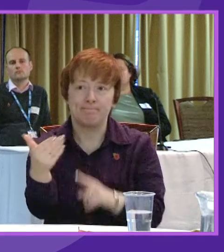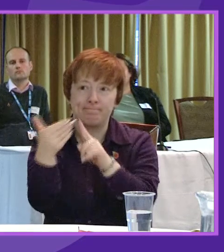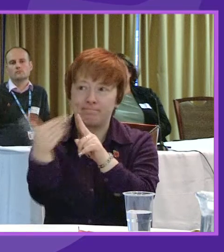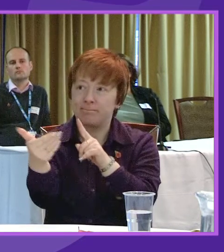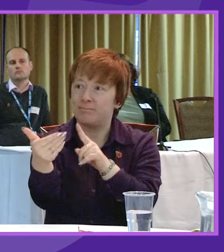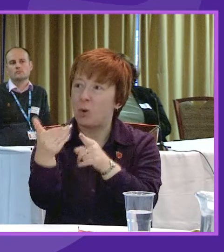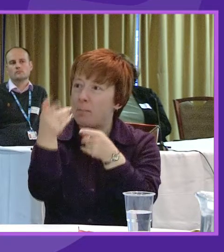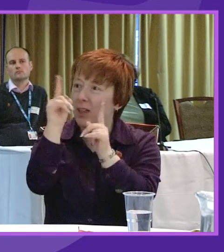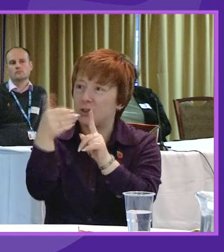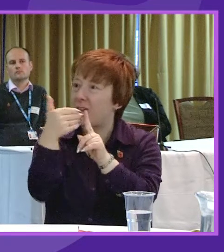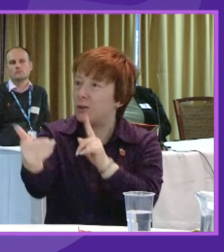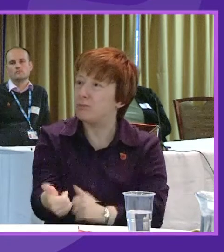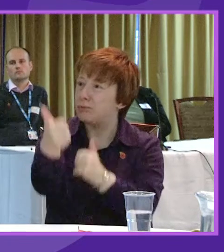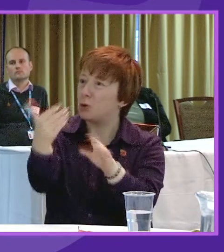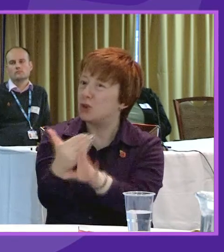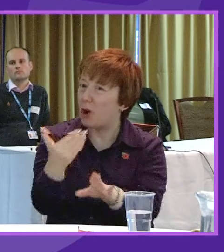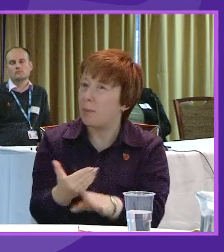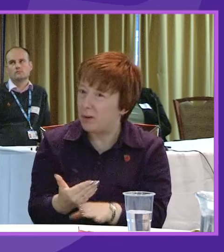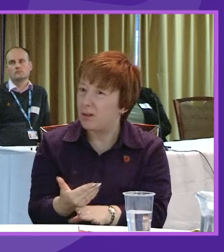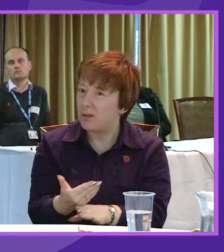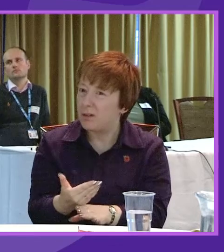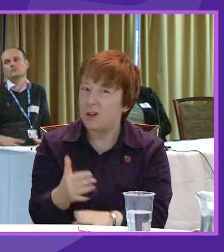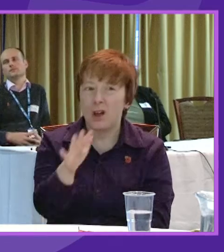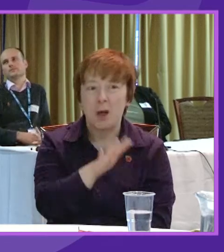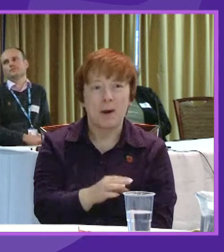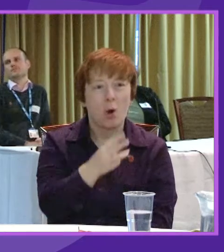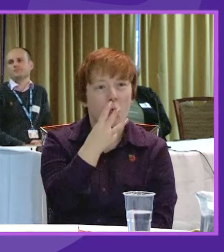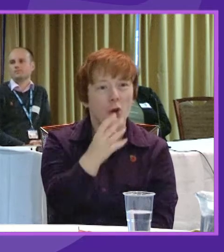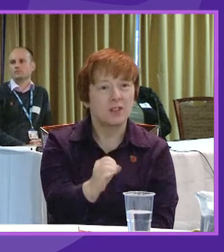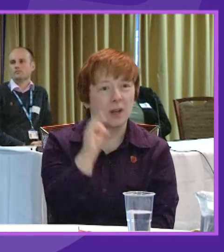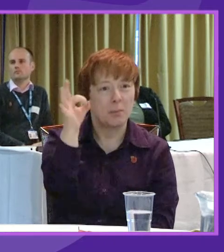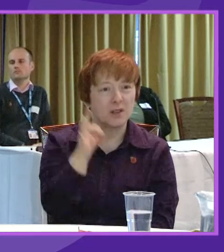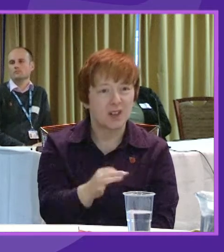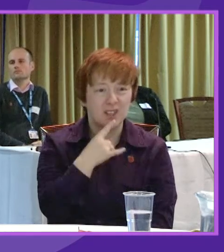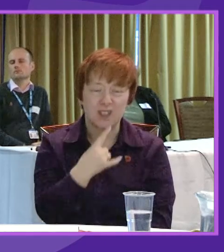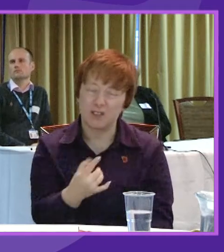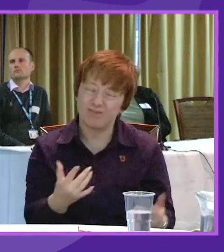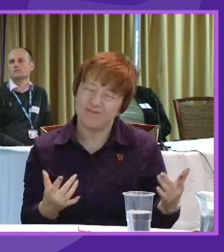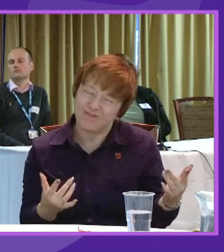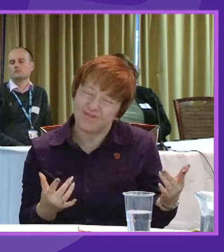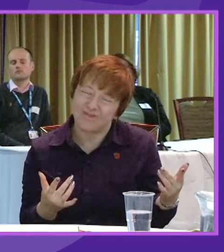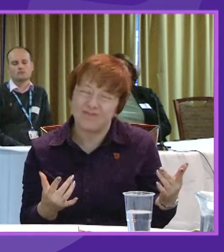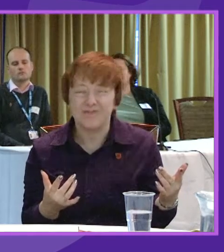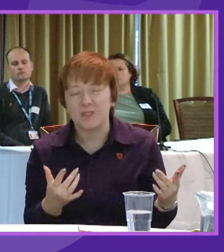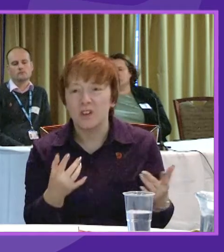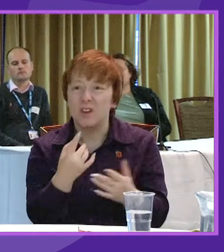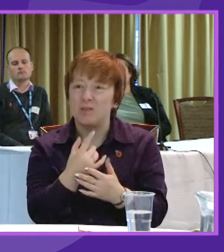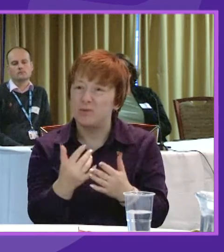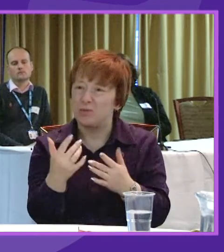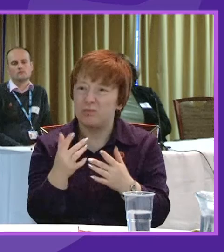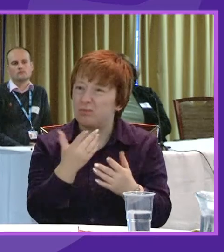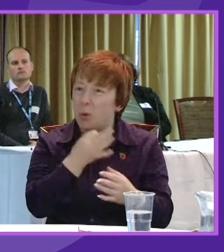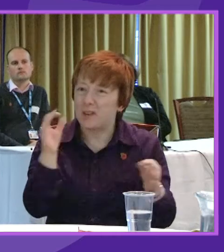manager. Only 1/3 felt encouraged to develop new skills, which, as we know, there's real issues around